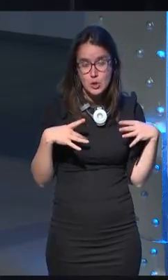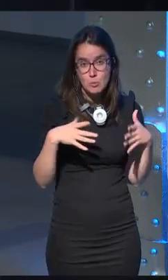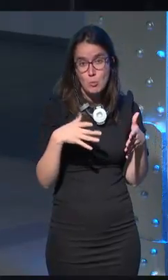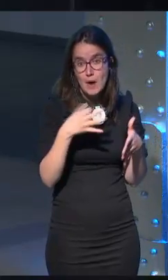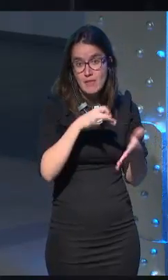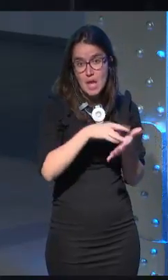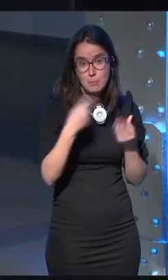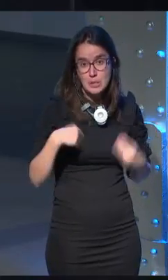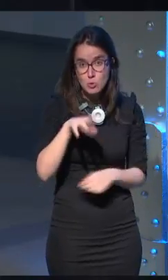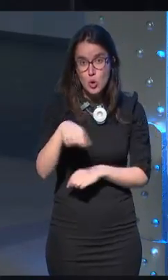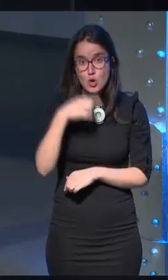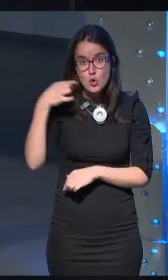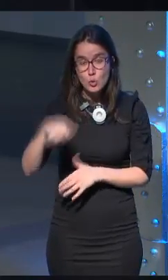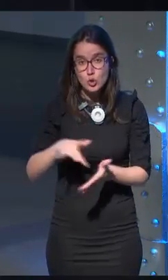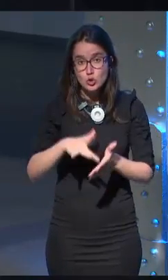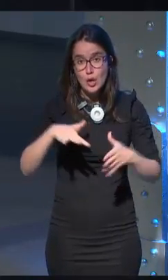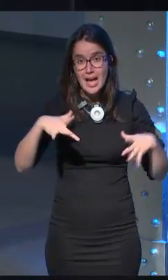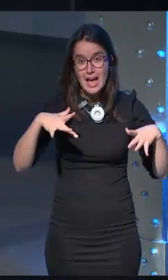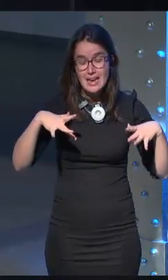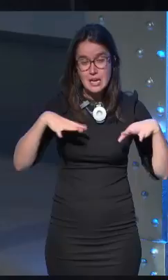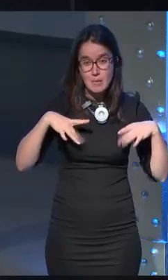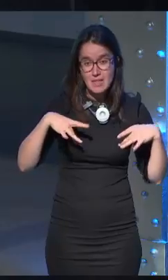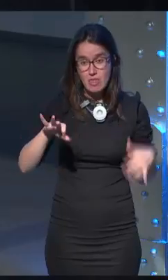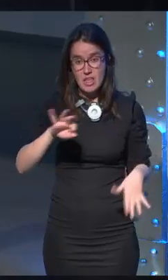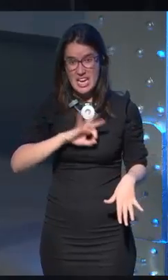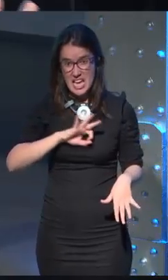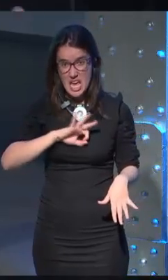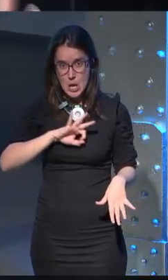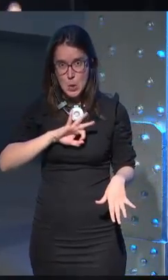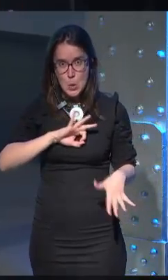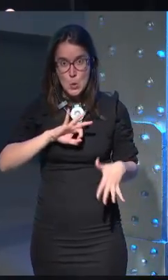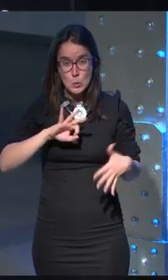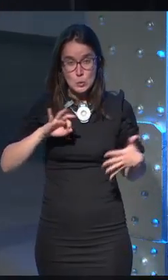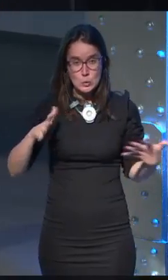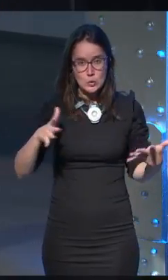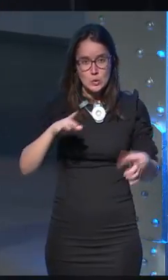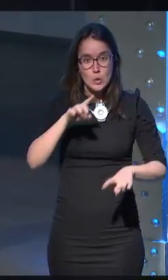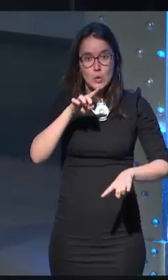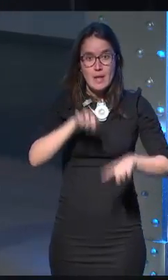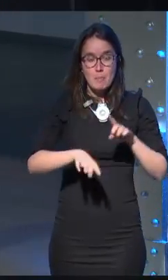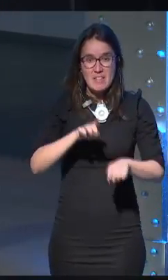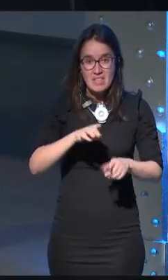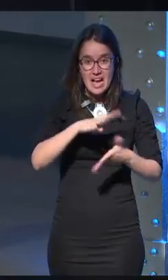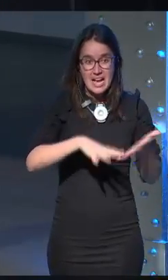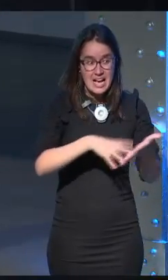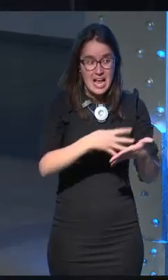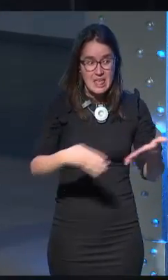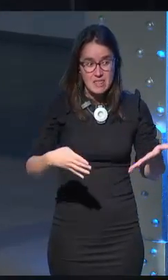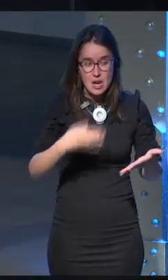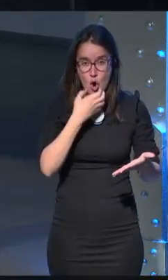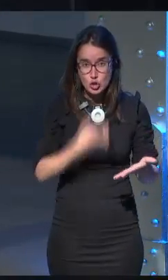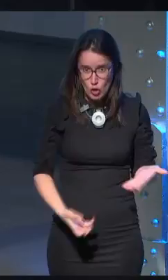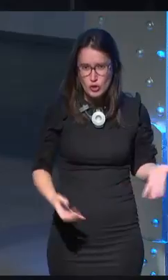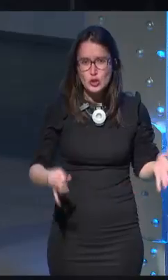Russians celebrate Christmas in January in an Orthodox calendar. So, you know, you celebrate people's birthdays, big events